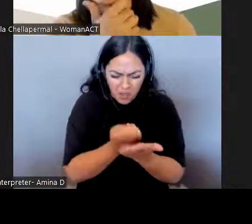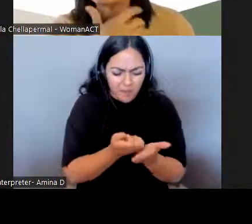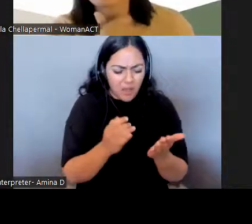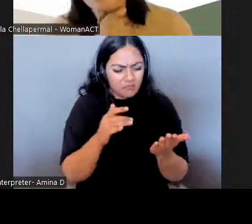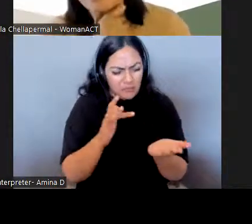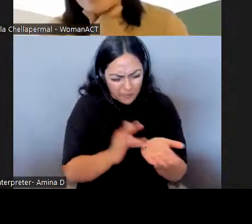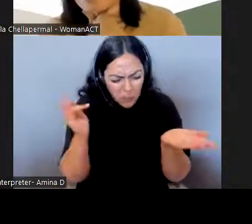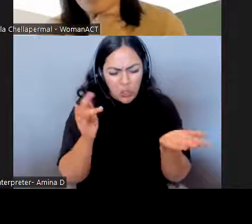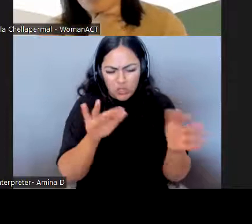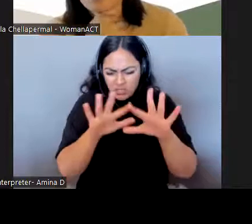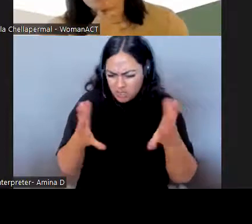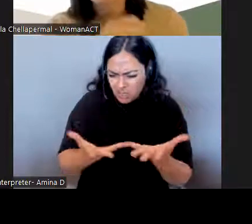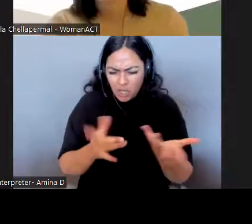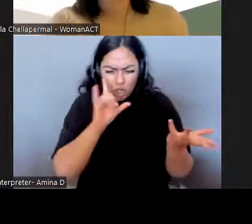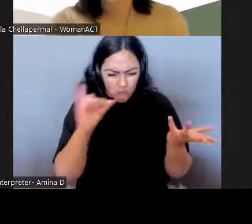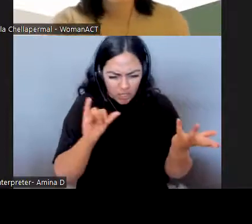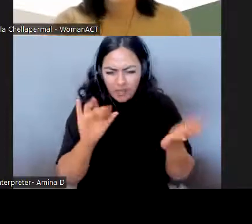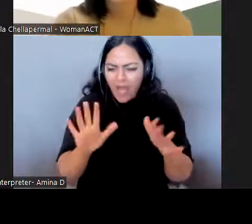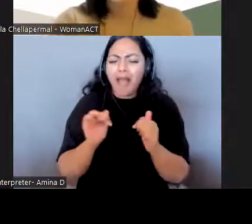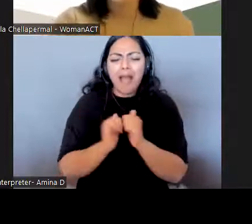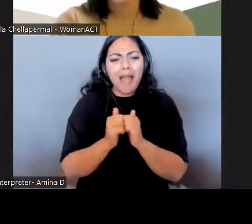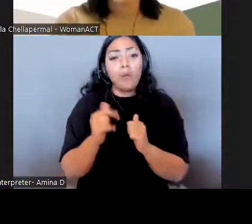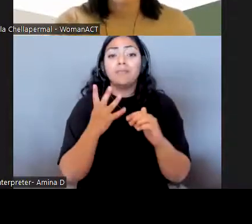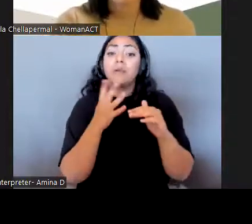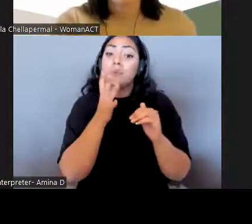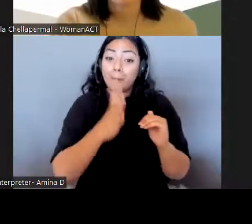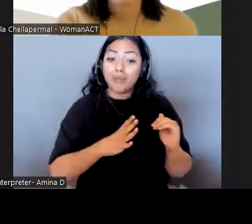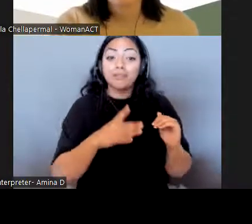it can impact senior immigrant women.